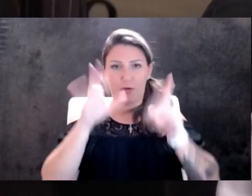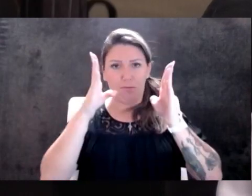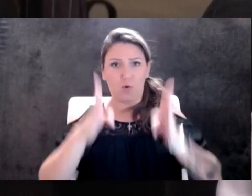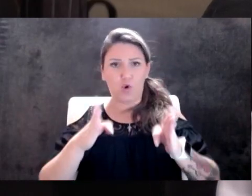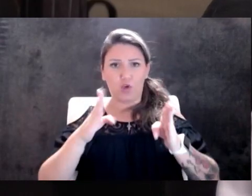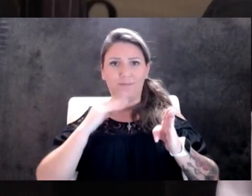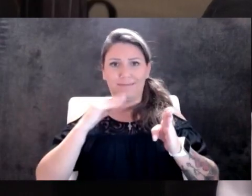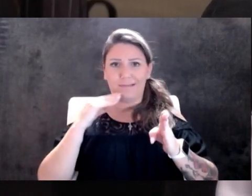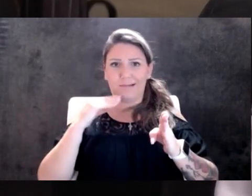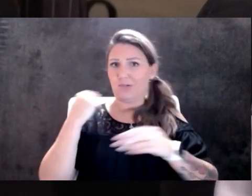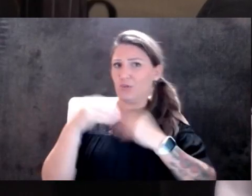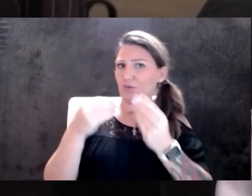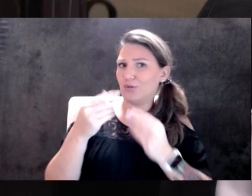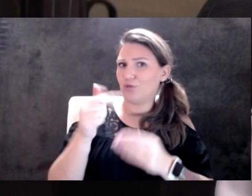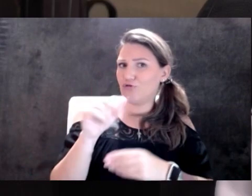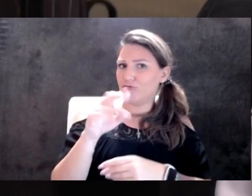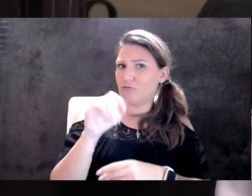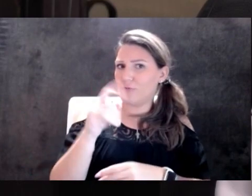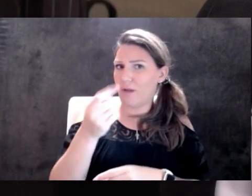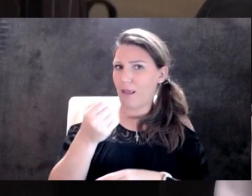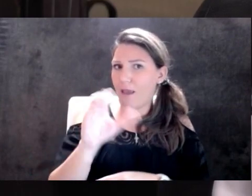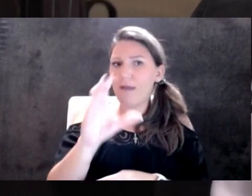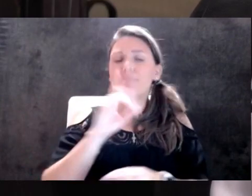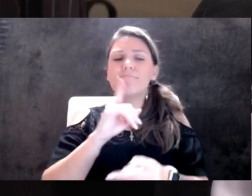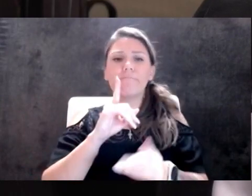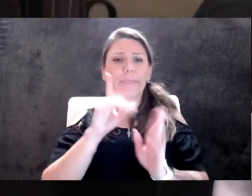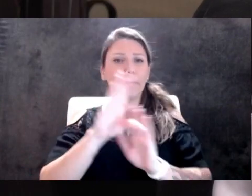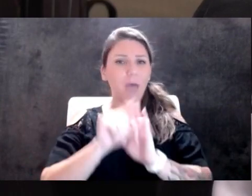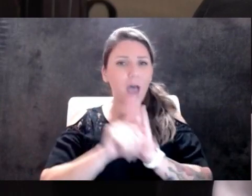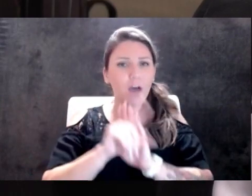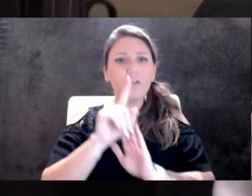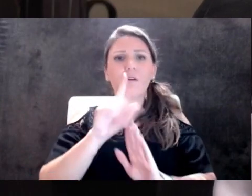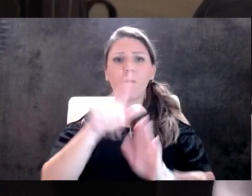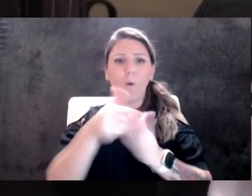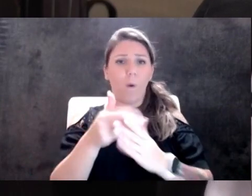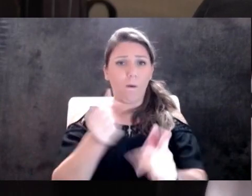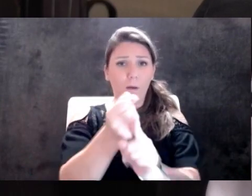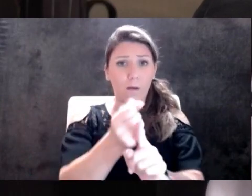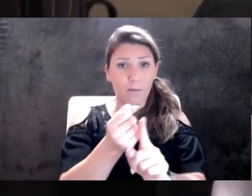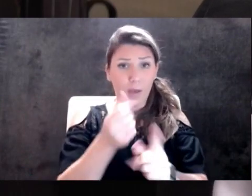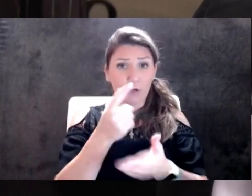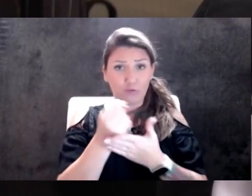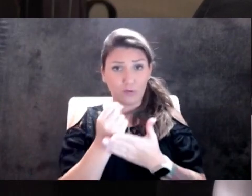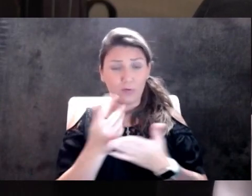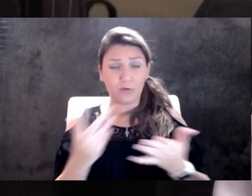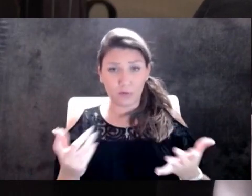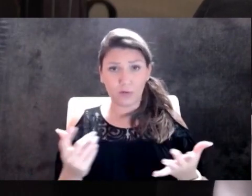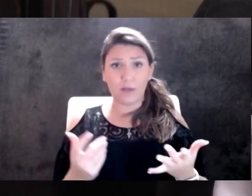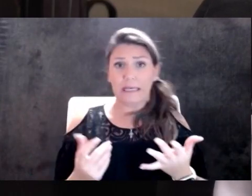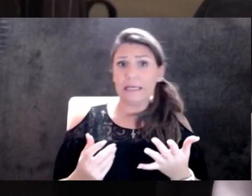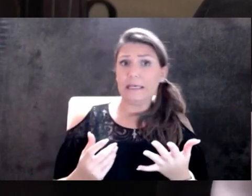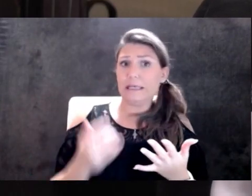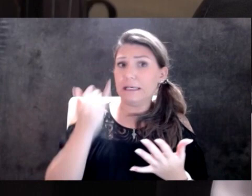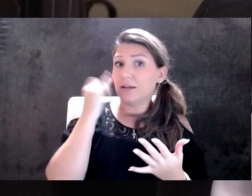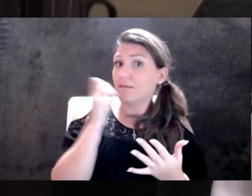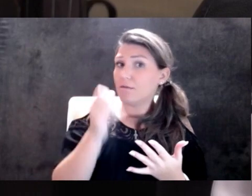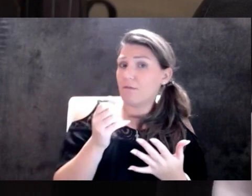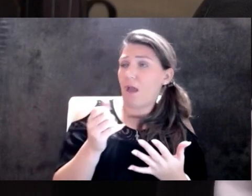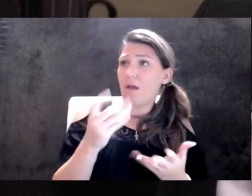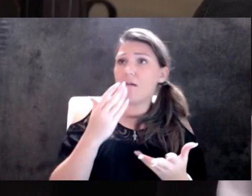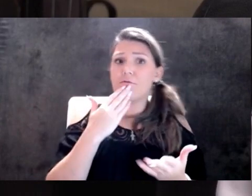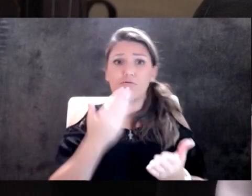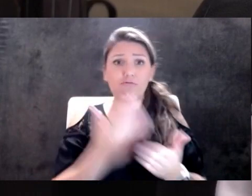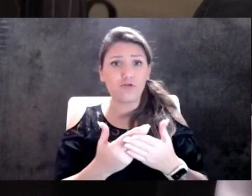genetic background, all of those impact response to treatment. And unless we have good representation in the trials, the